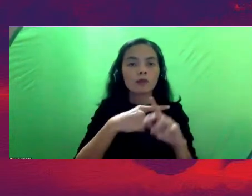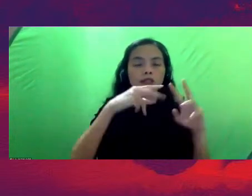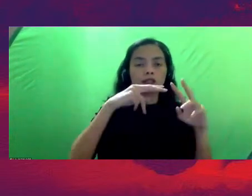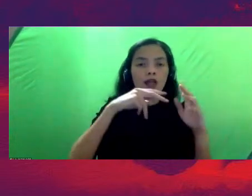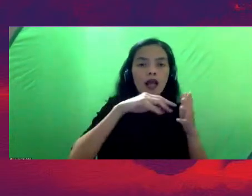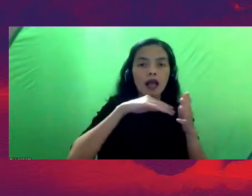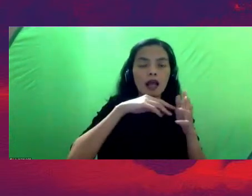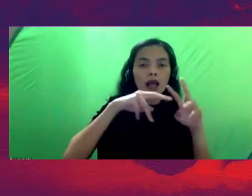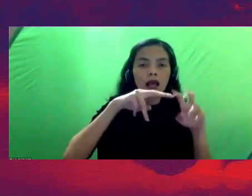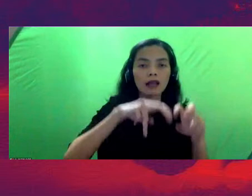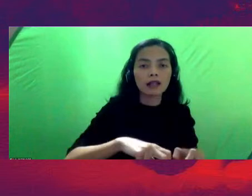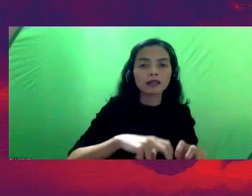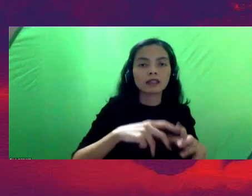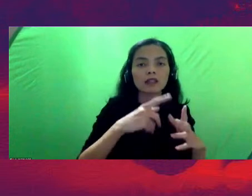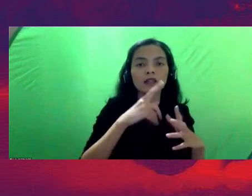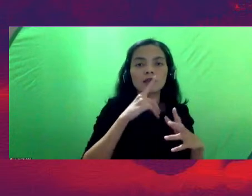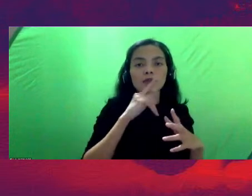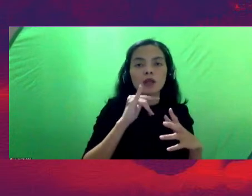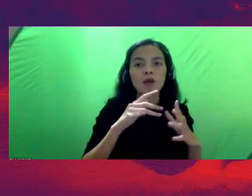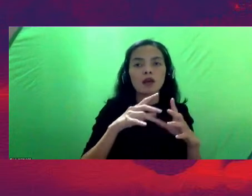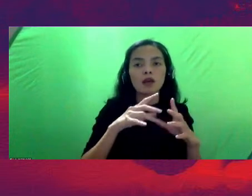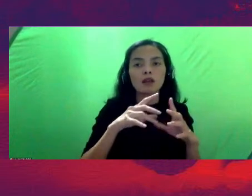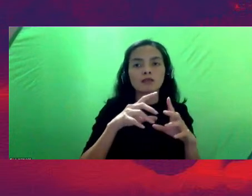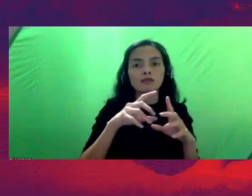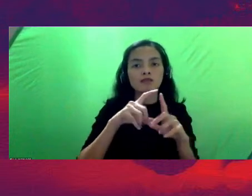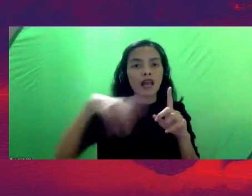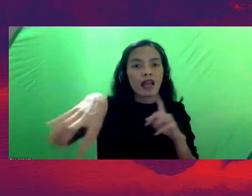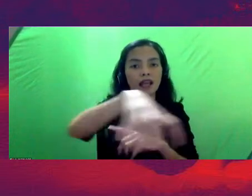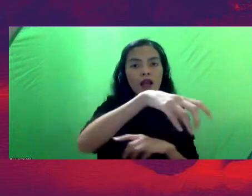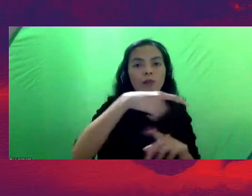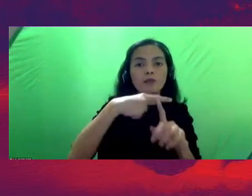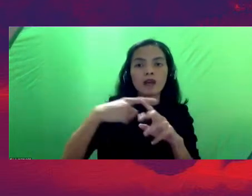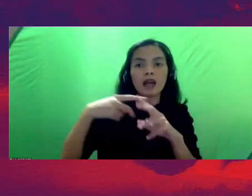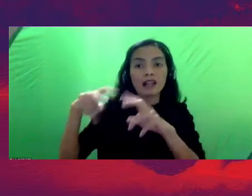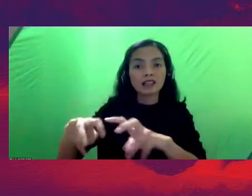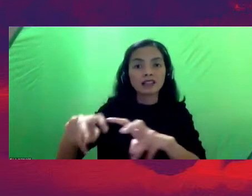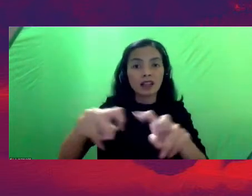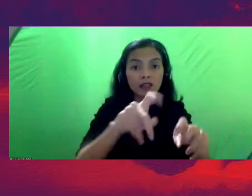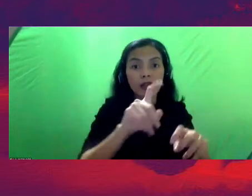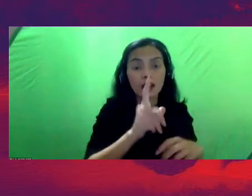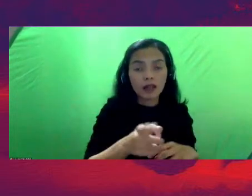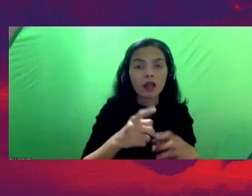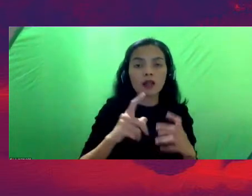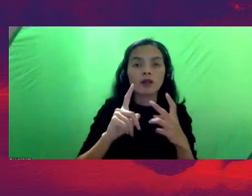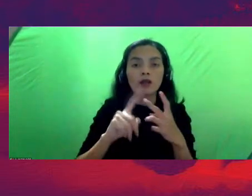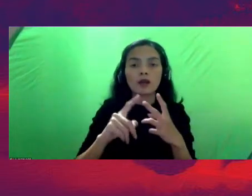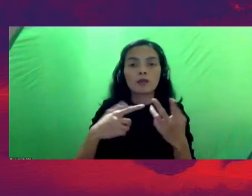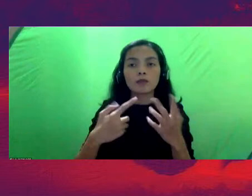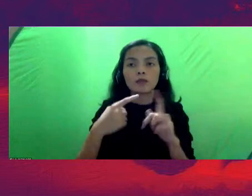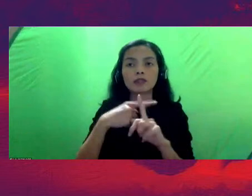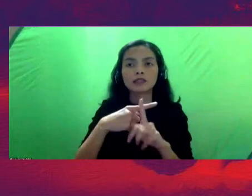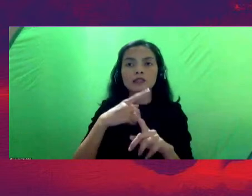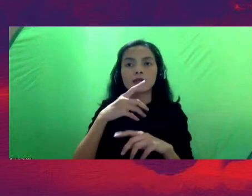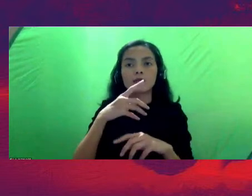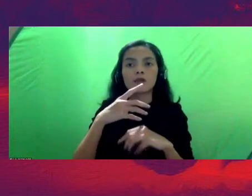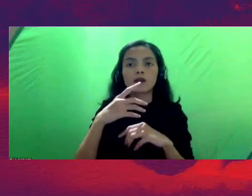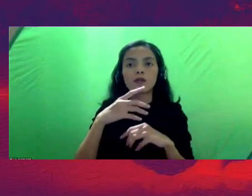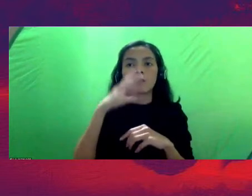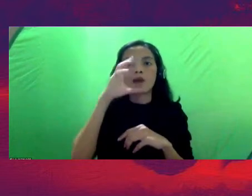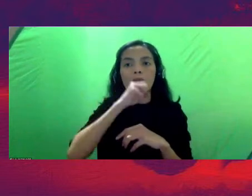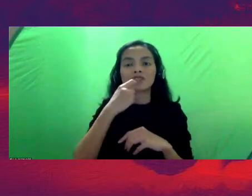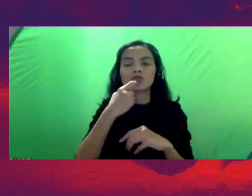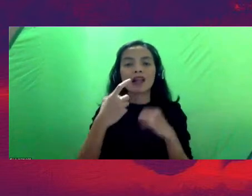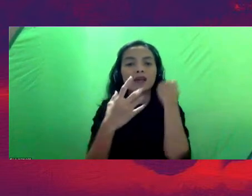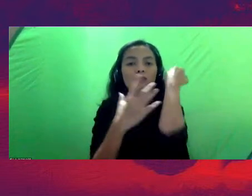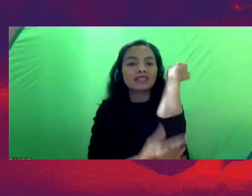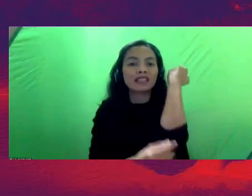at the subnational region, and we also have analysis that is allow us to understand poverty over time. So once again, I would like